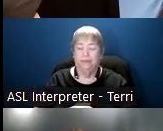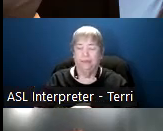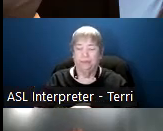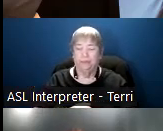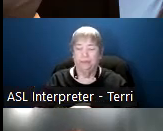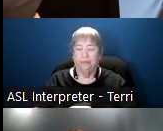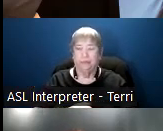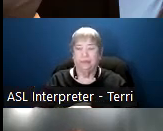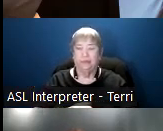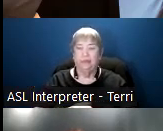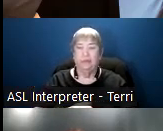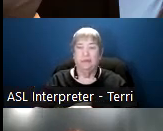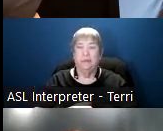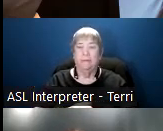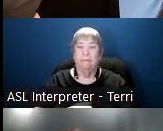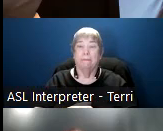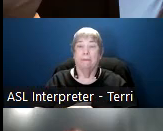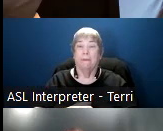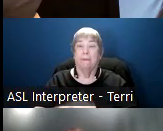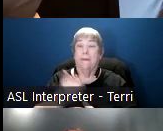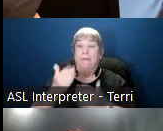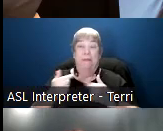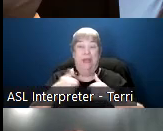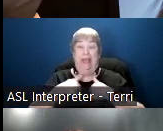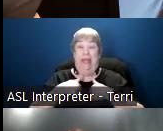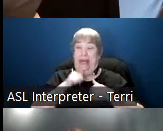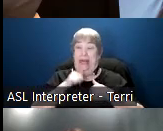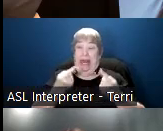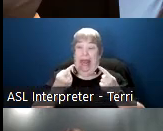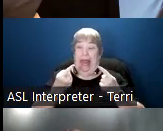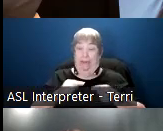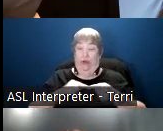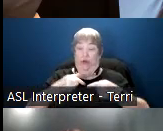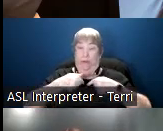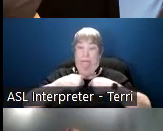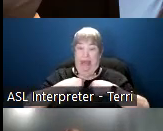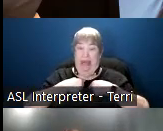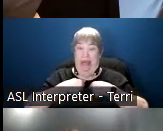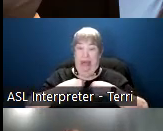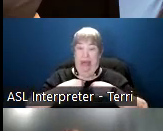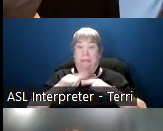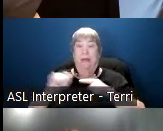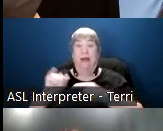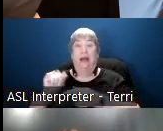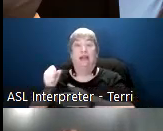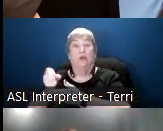So people who may not have experienced the trauma directly, but so I see social workers as an example. Yep.